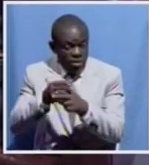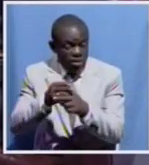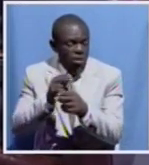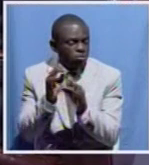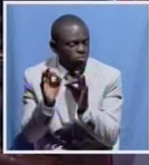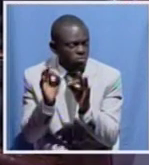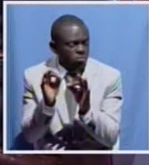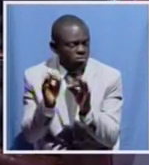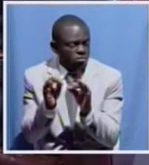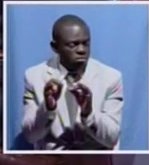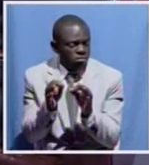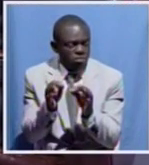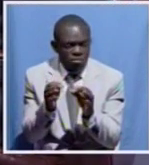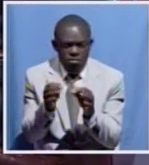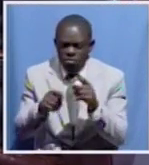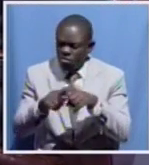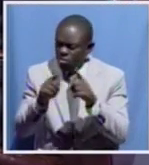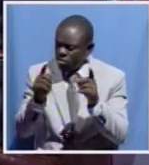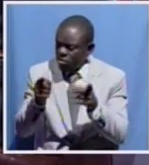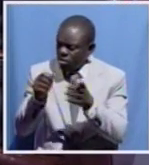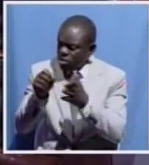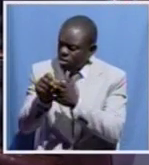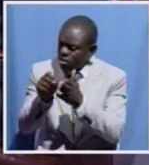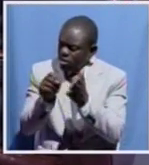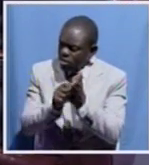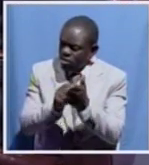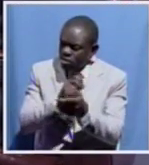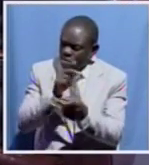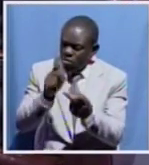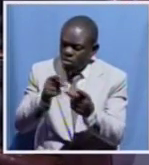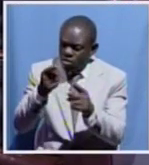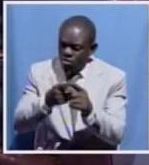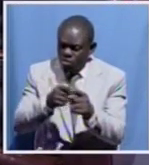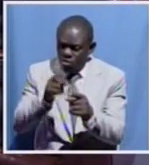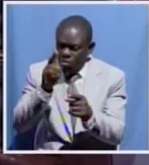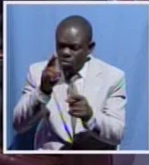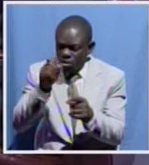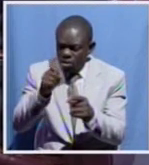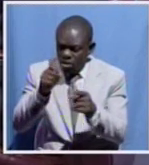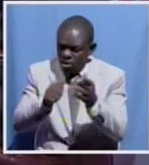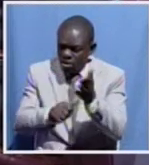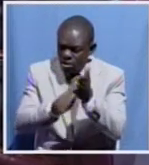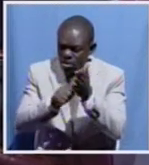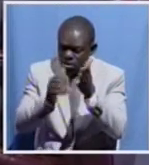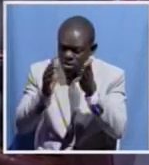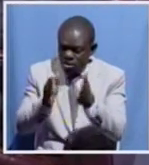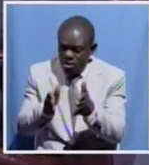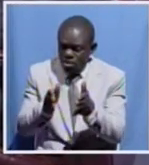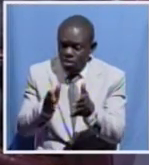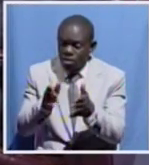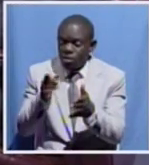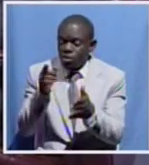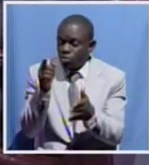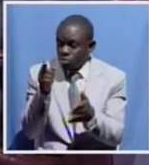at statements such as the one which came from the U.S. ambassador to Zambia, talking about expressing